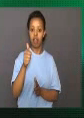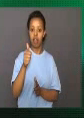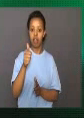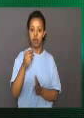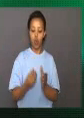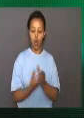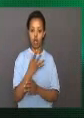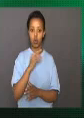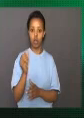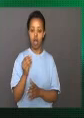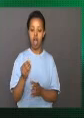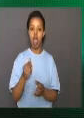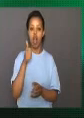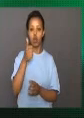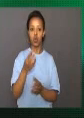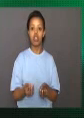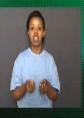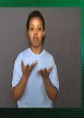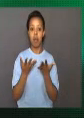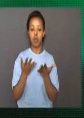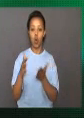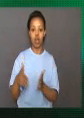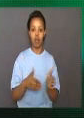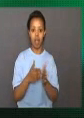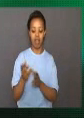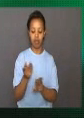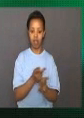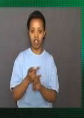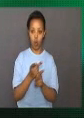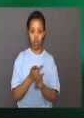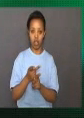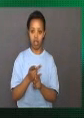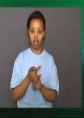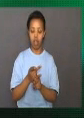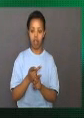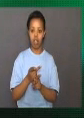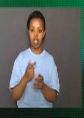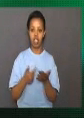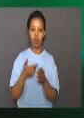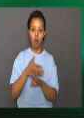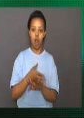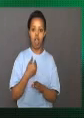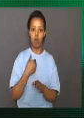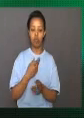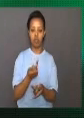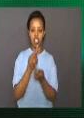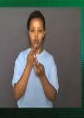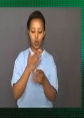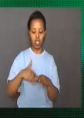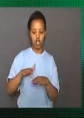production and multiplication of other virus DNA and protein